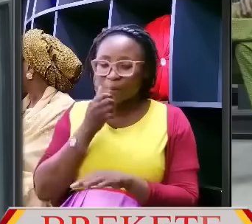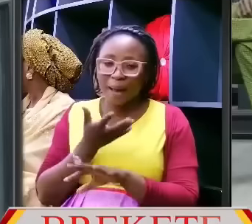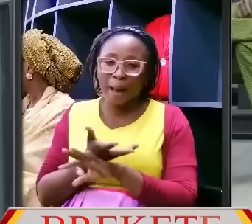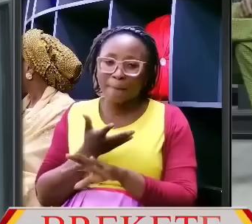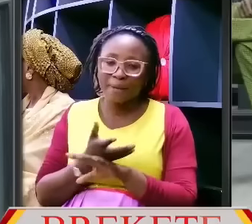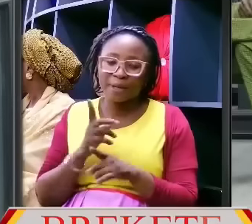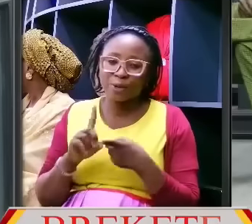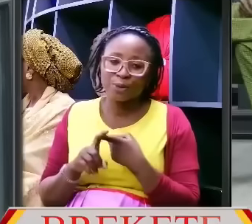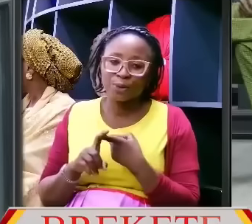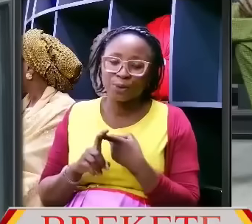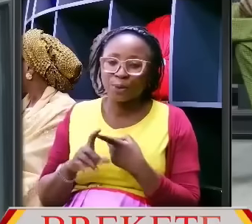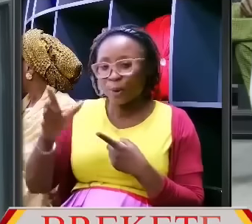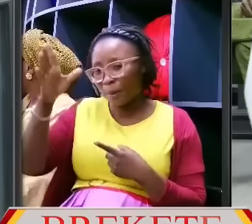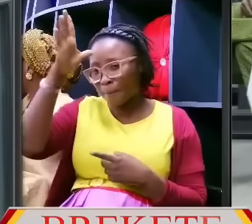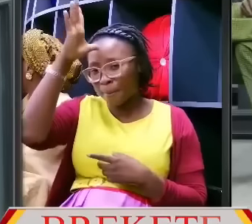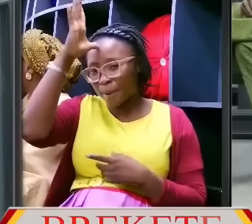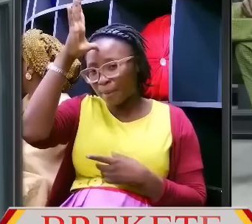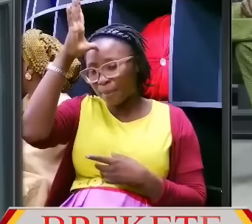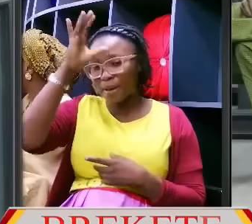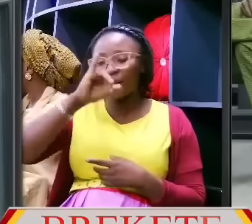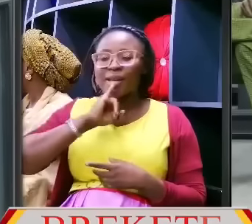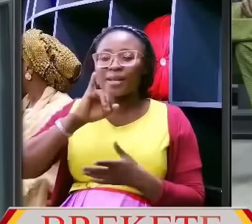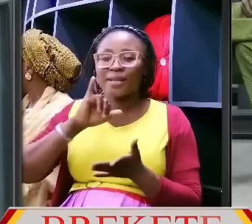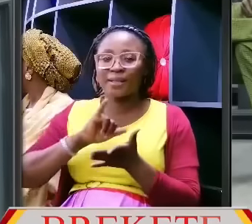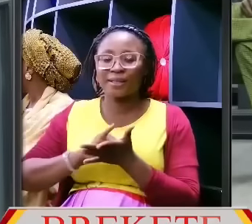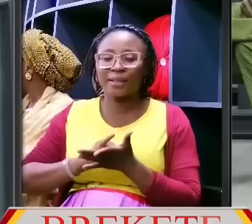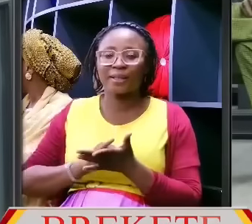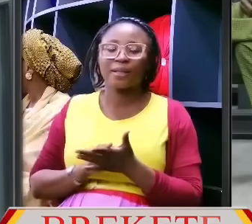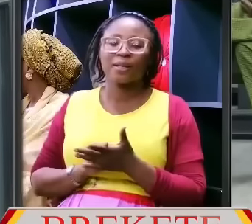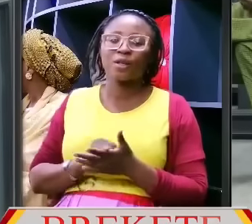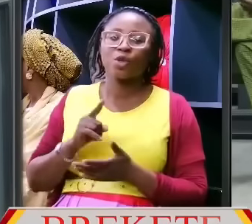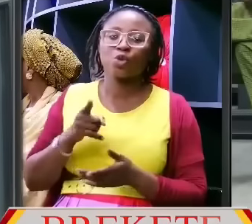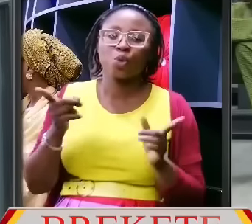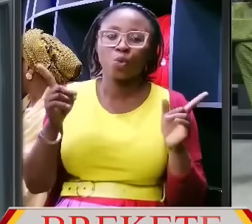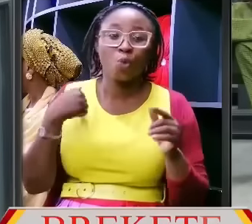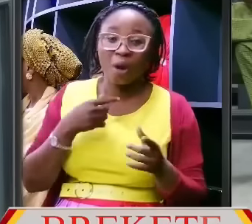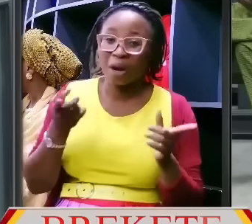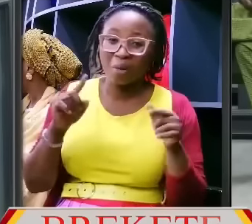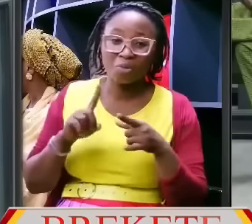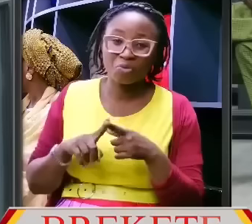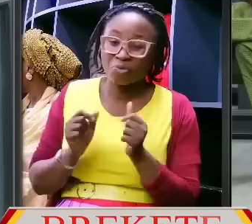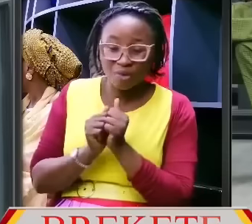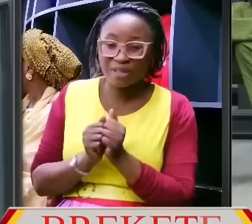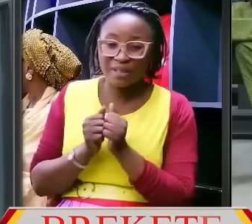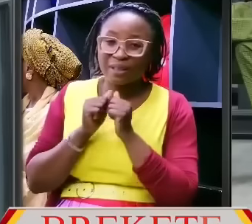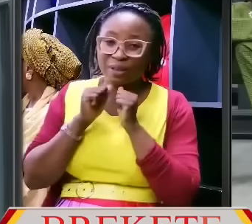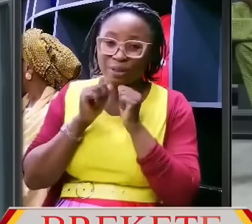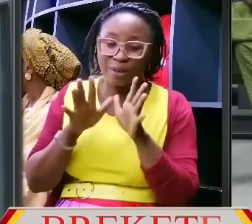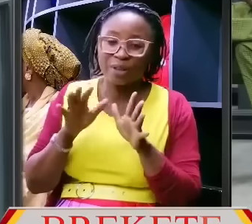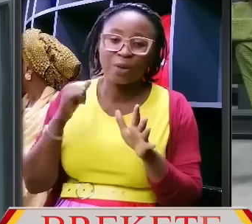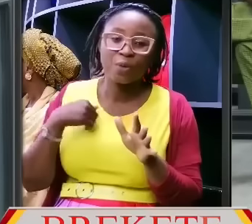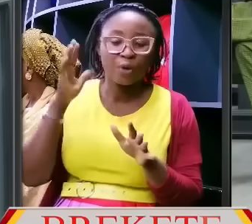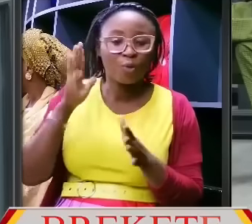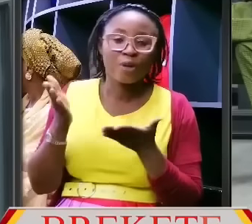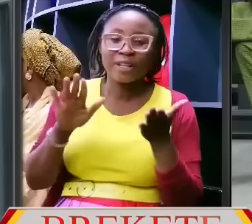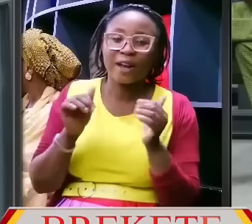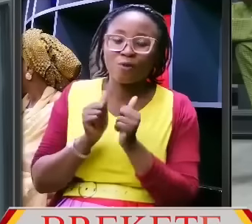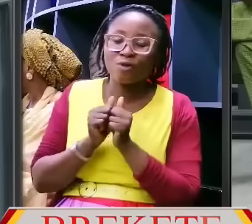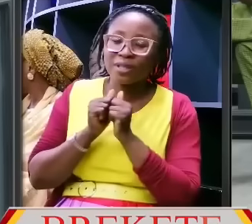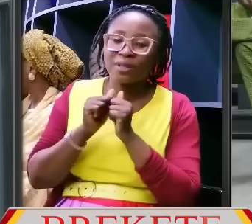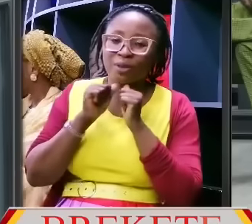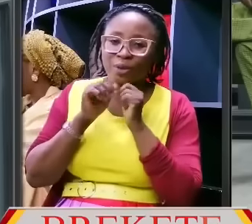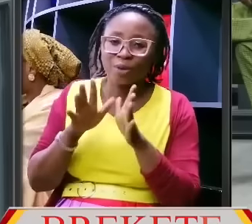appealing to Baba is that we come with nothing and we are going to go back with nothing. Inna